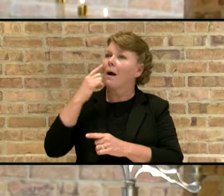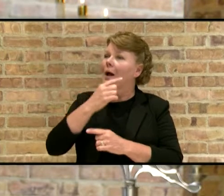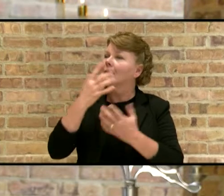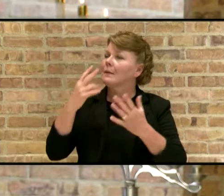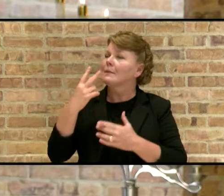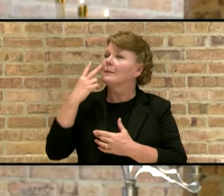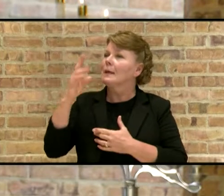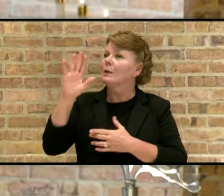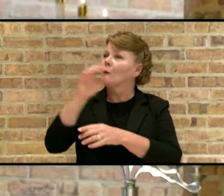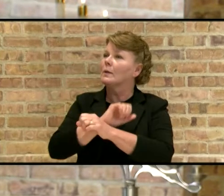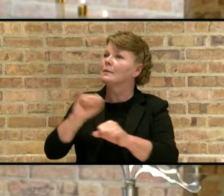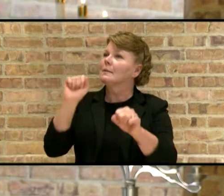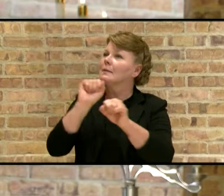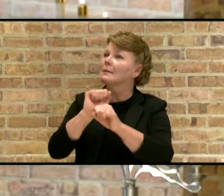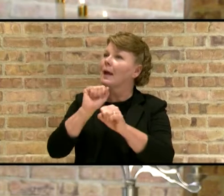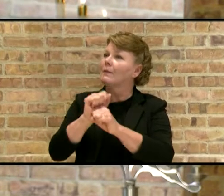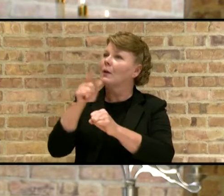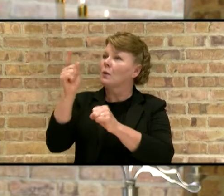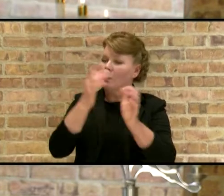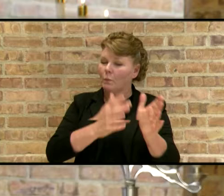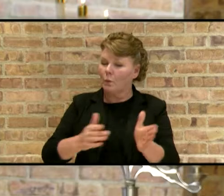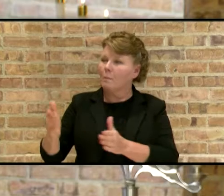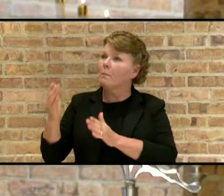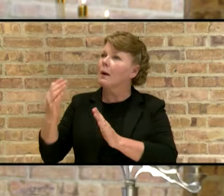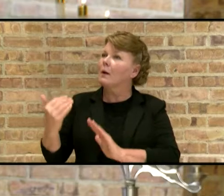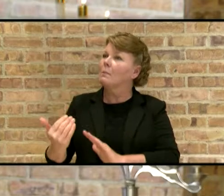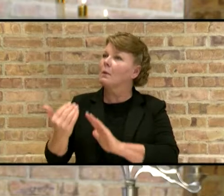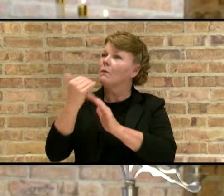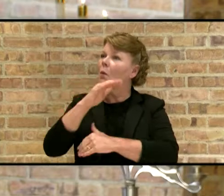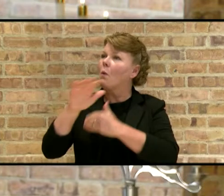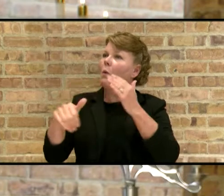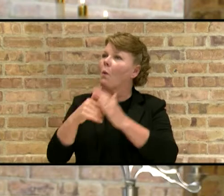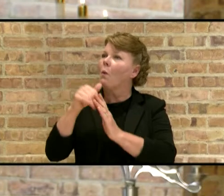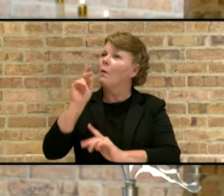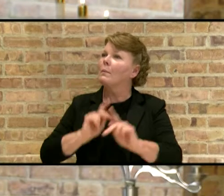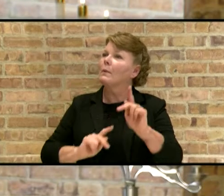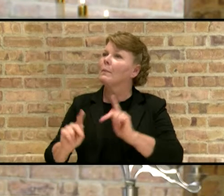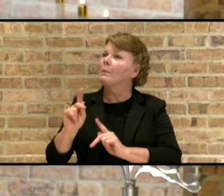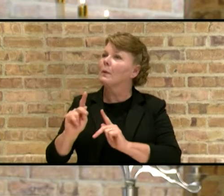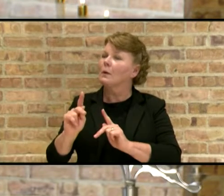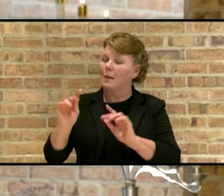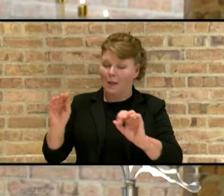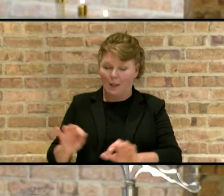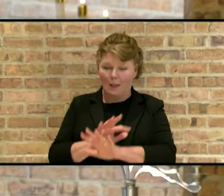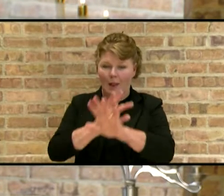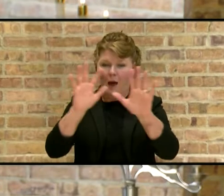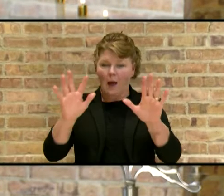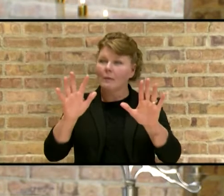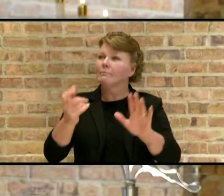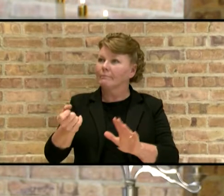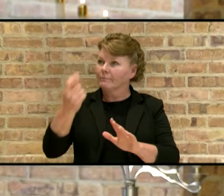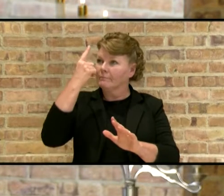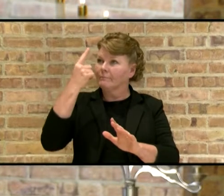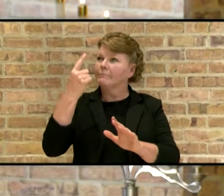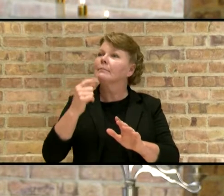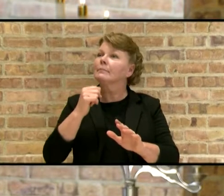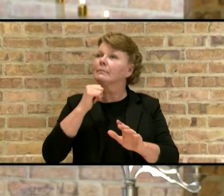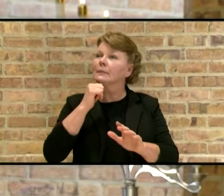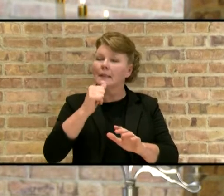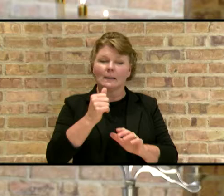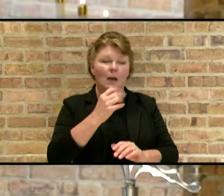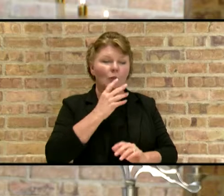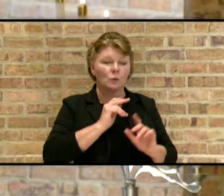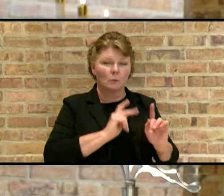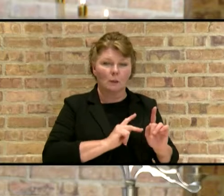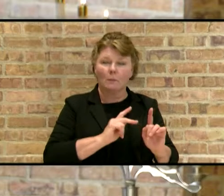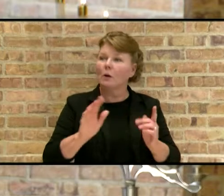seen your salvation, and you have prepared this in the presence of all your people, a light for revelation to the Gentiles and the